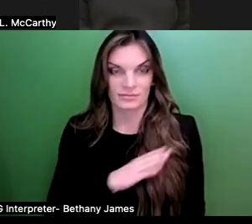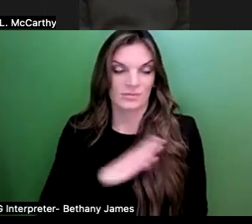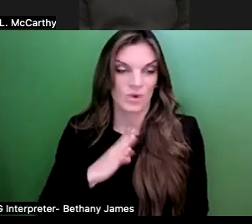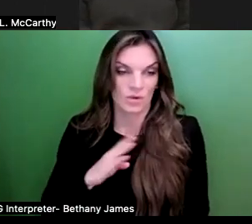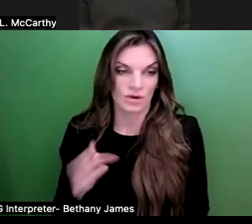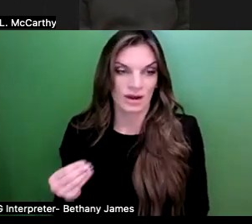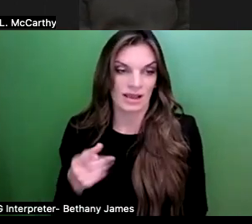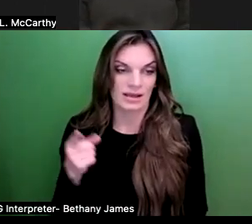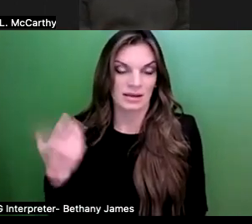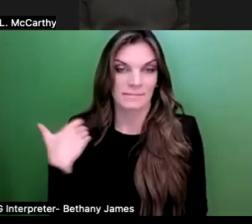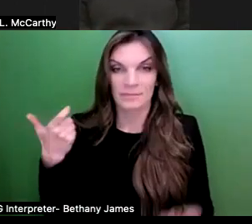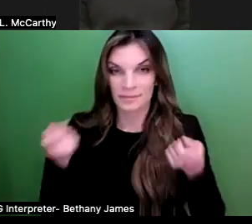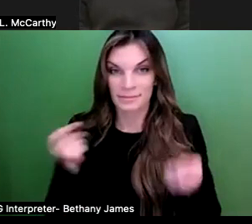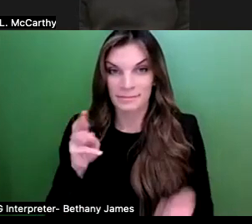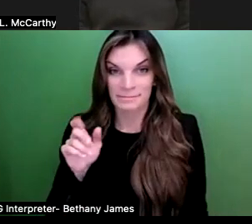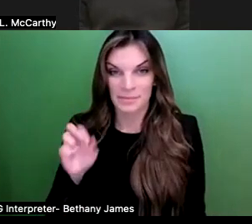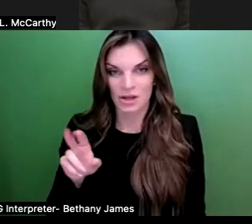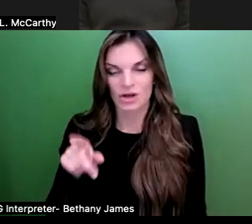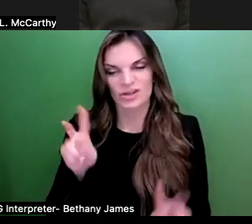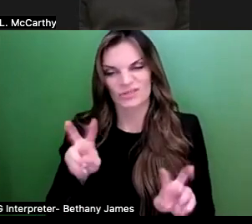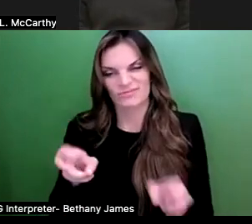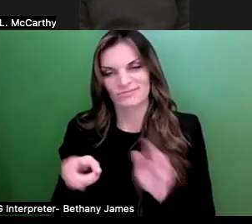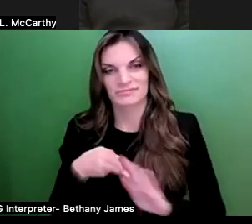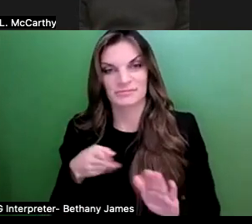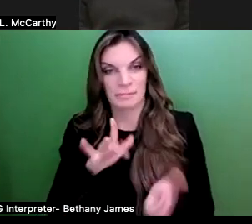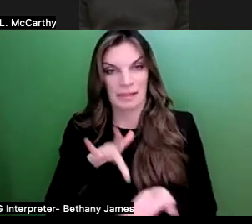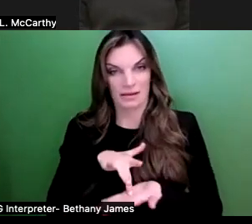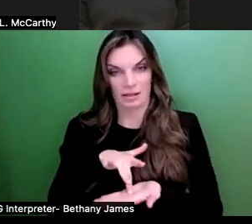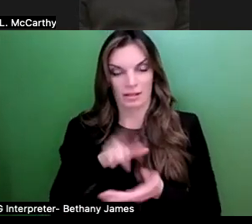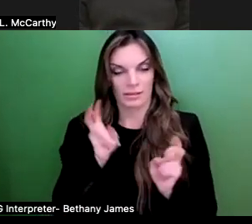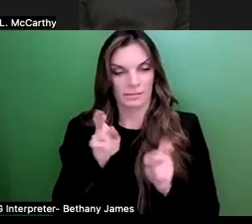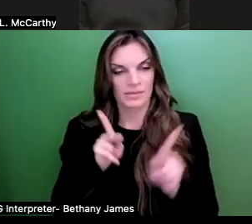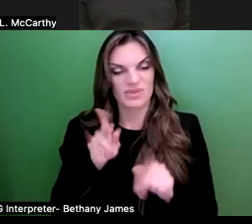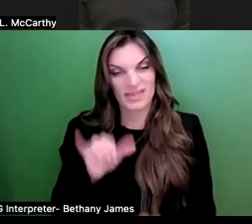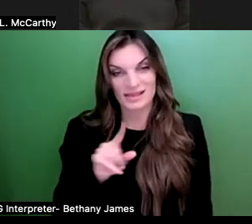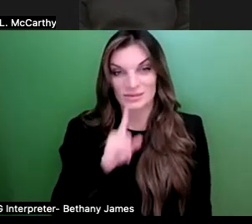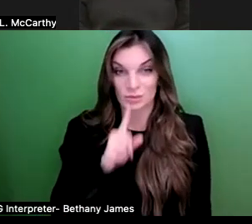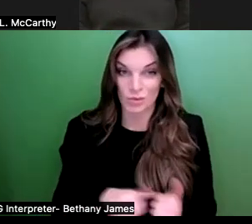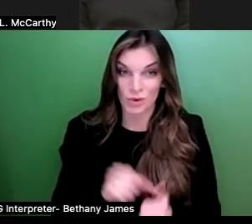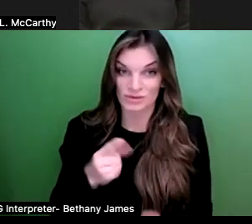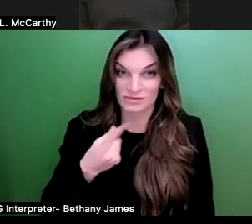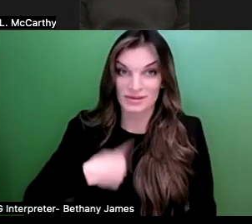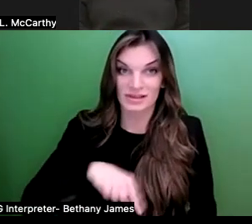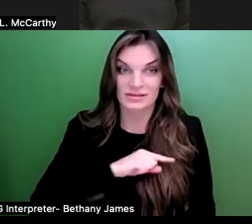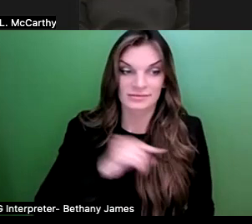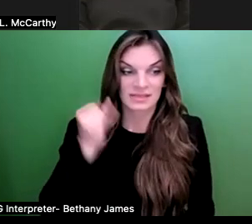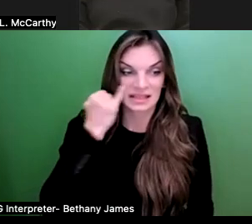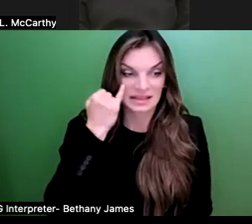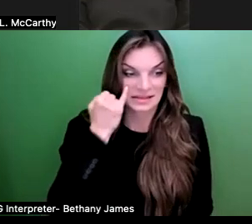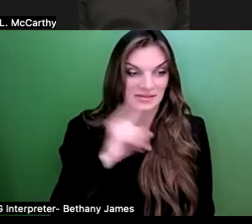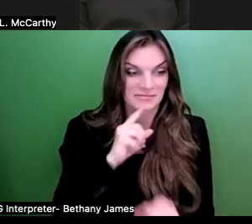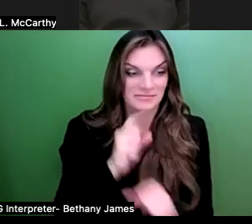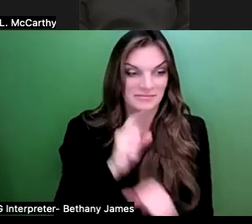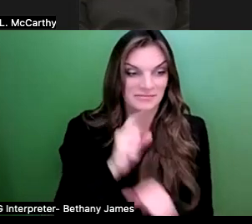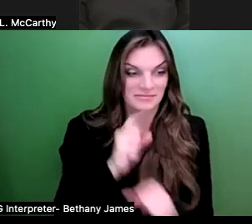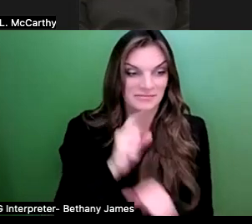over what they're calling the people in the middle, that's a lot of us. That's most of us. And if affordability is the